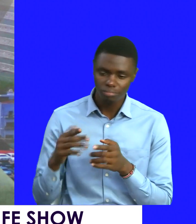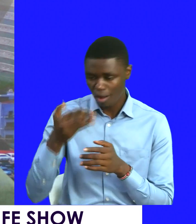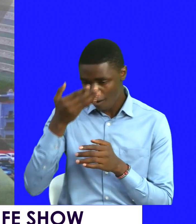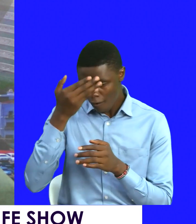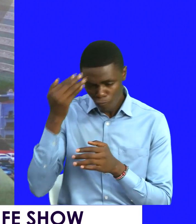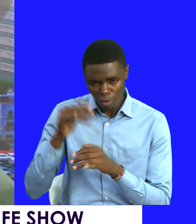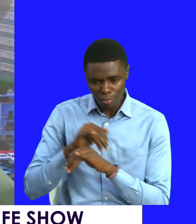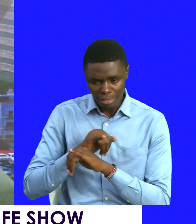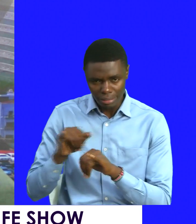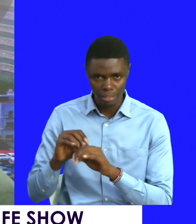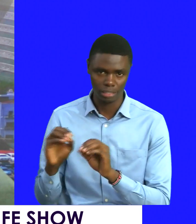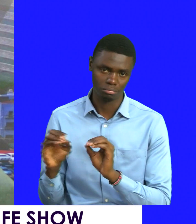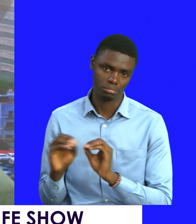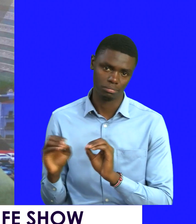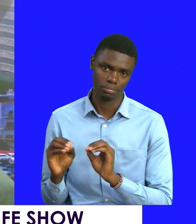forgotten.